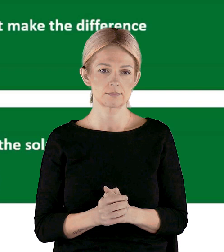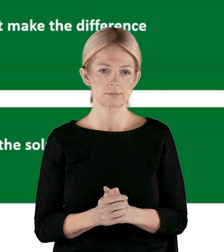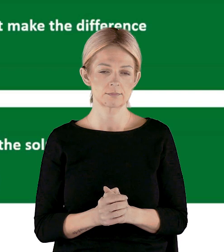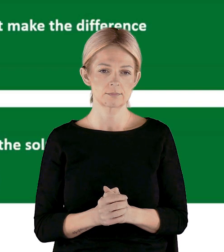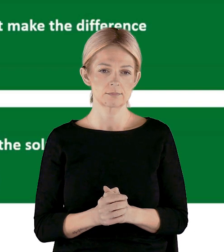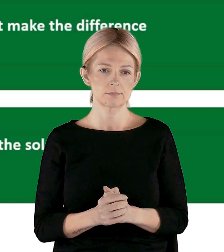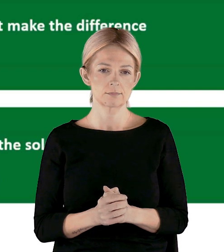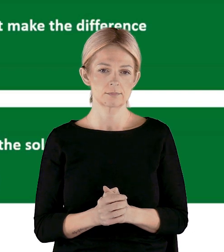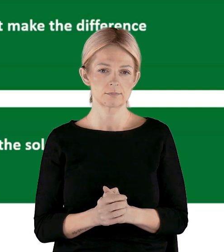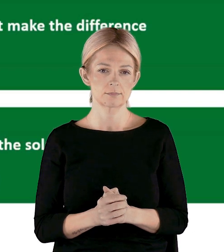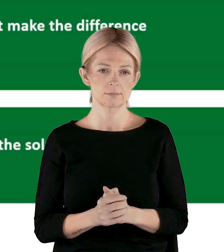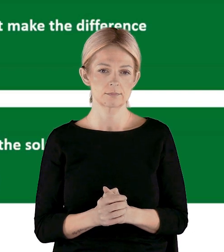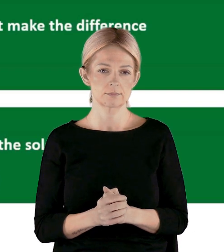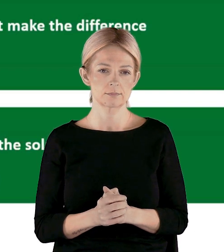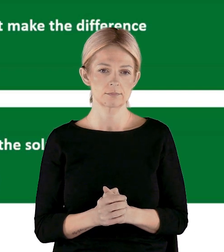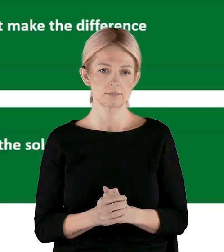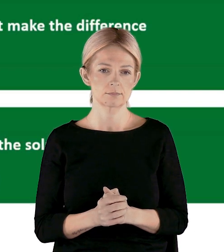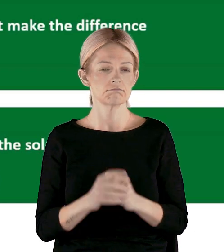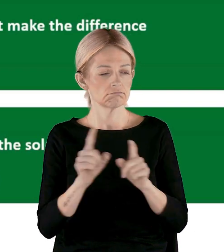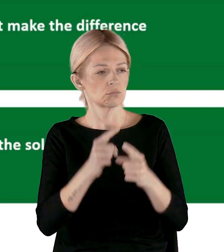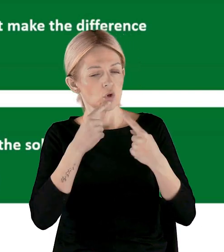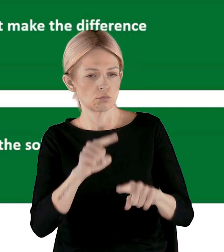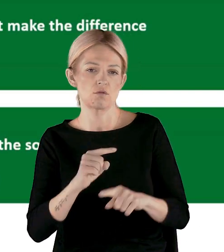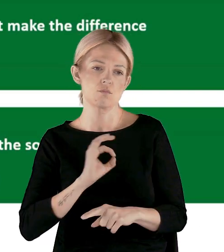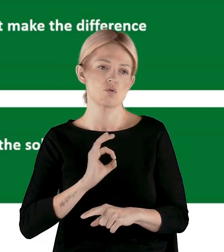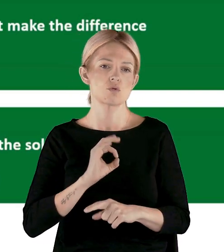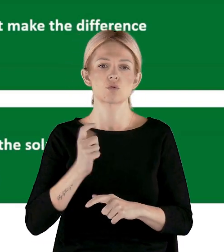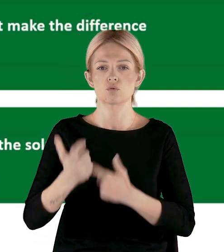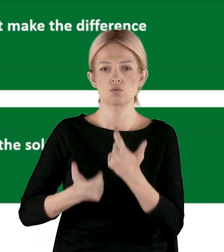respectful of people and of the environment,